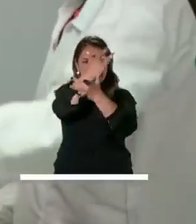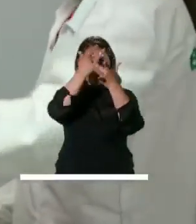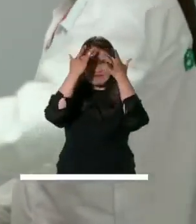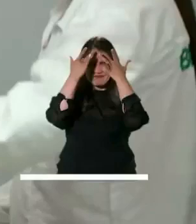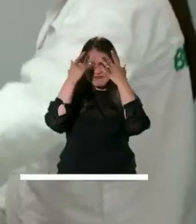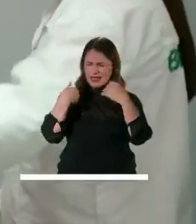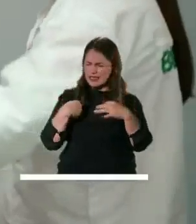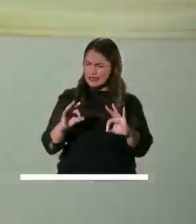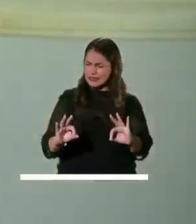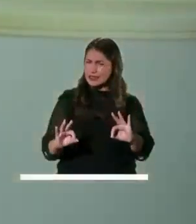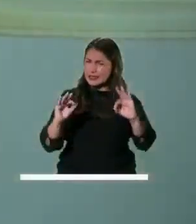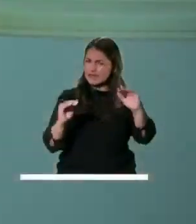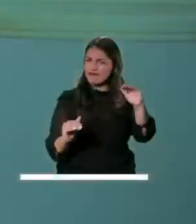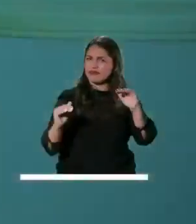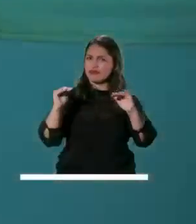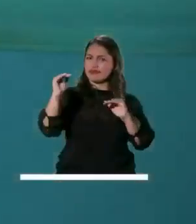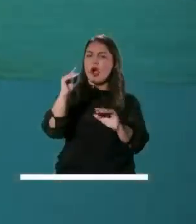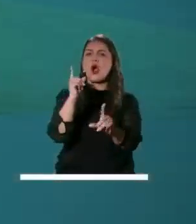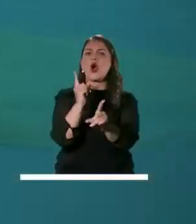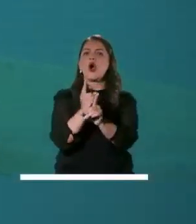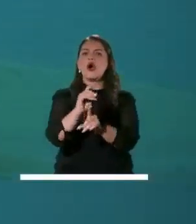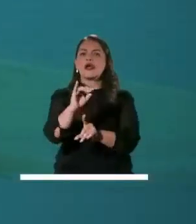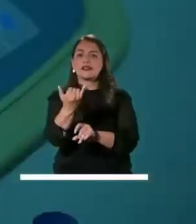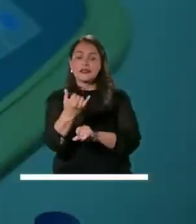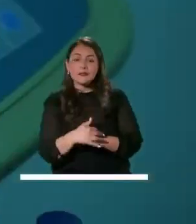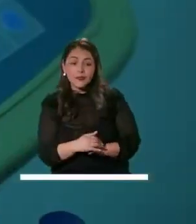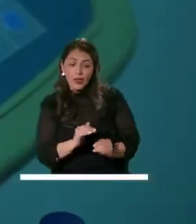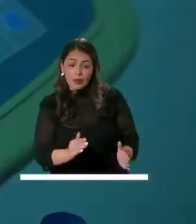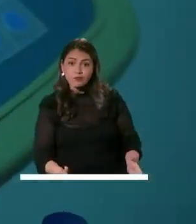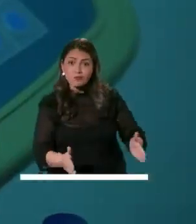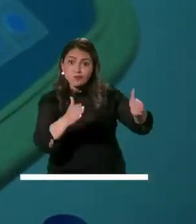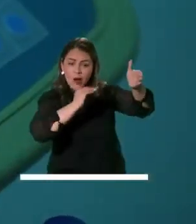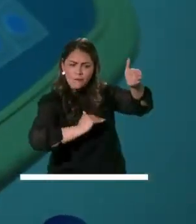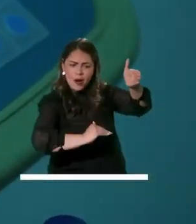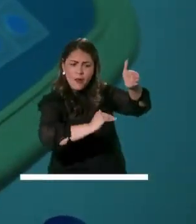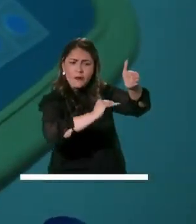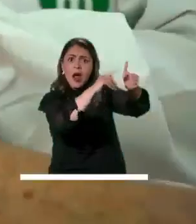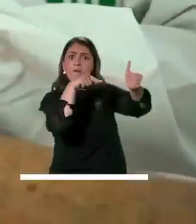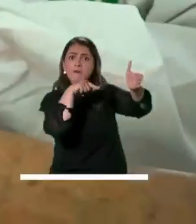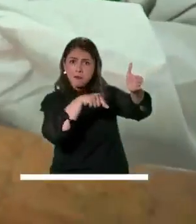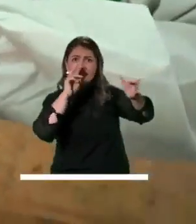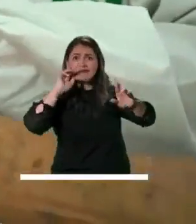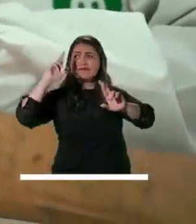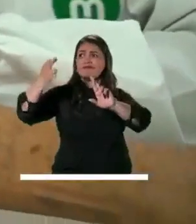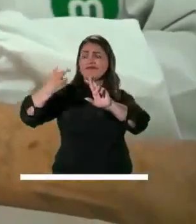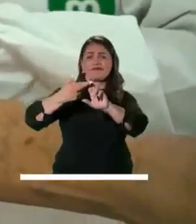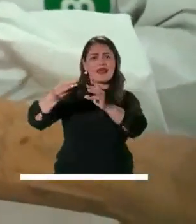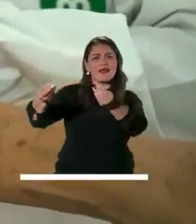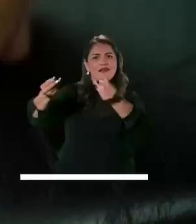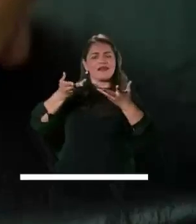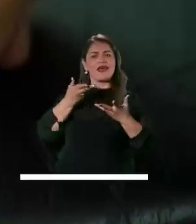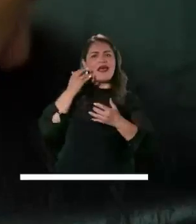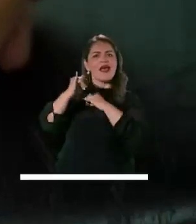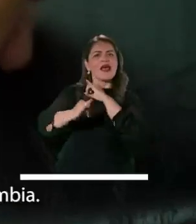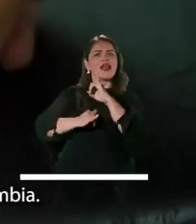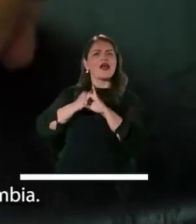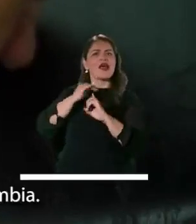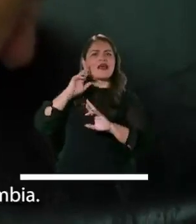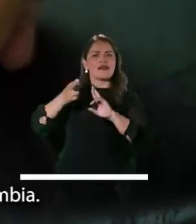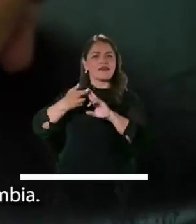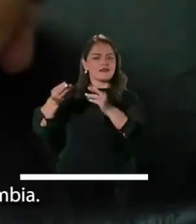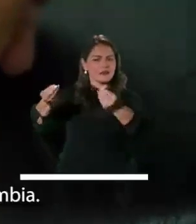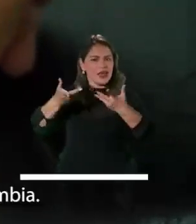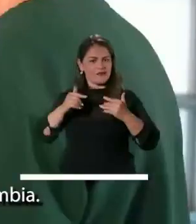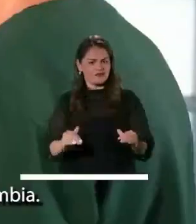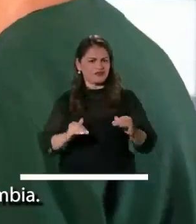highest standards of quality and efficiency, which has led me to gain international recognition as